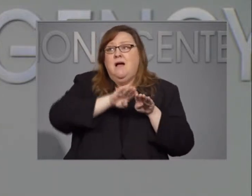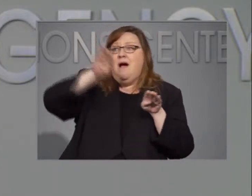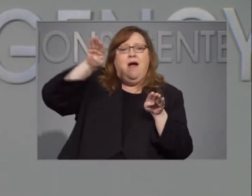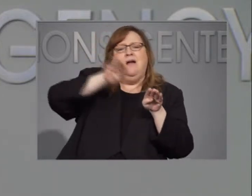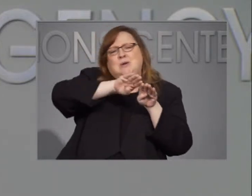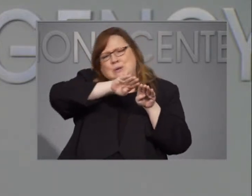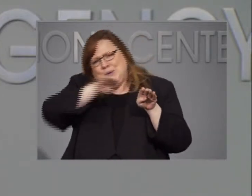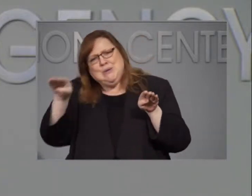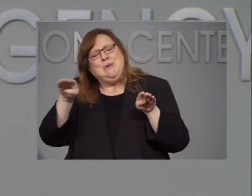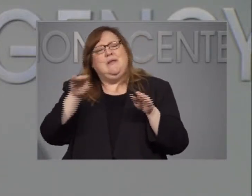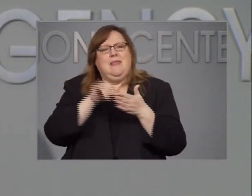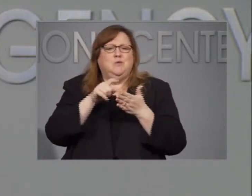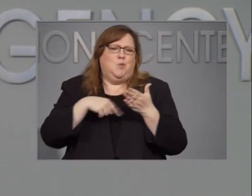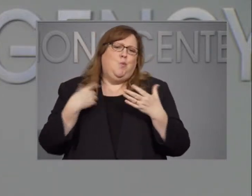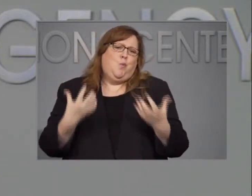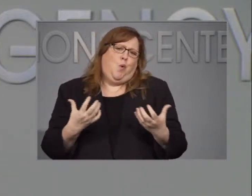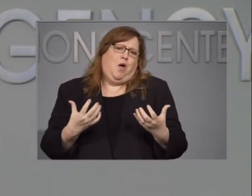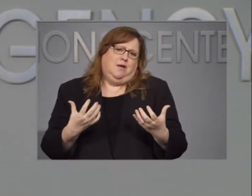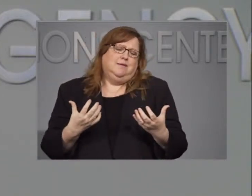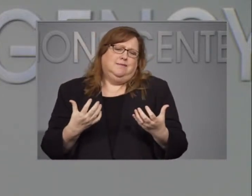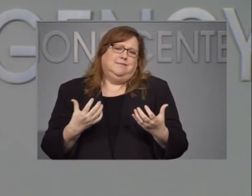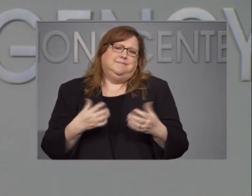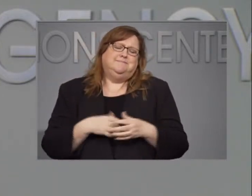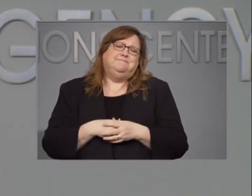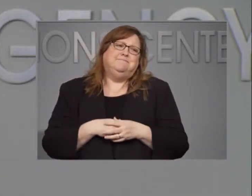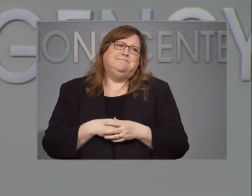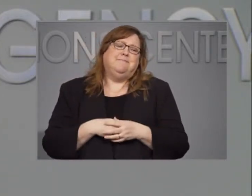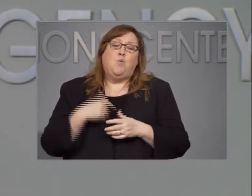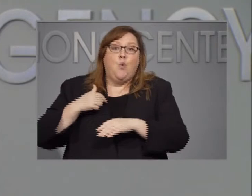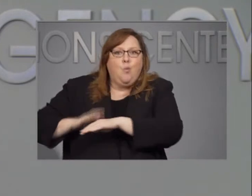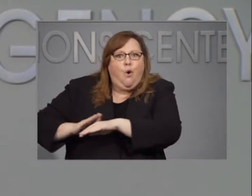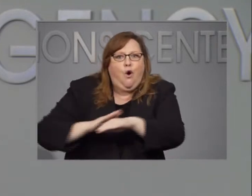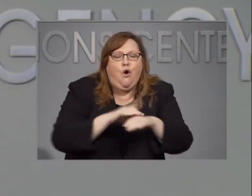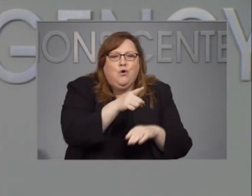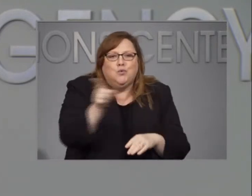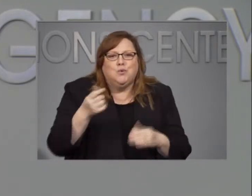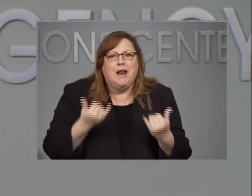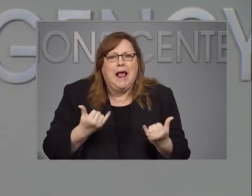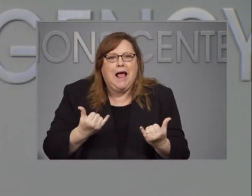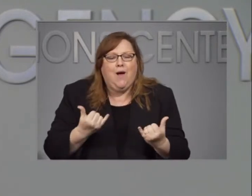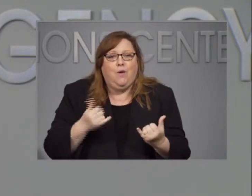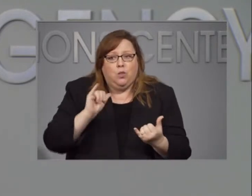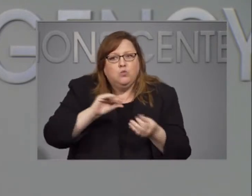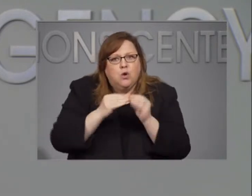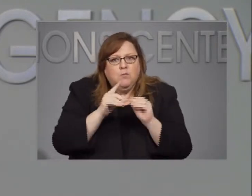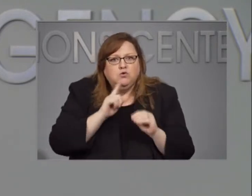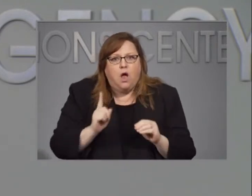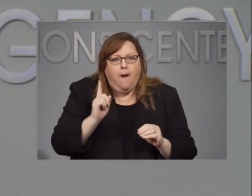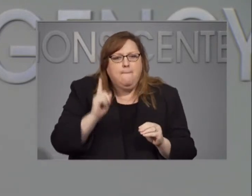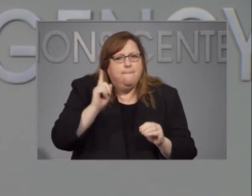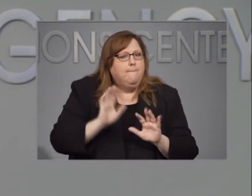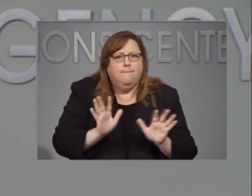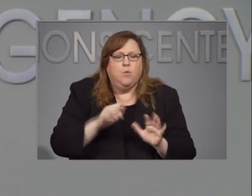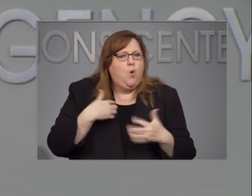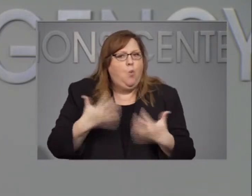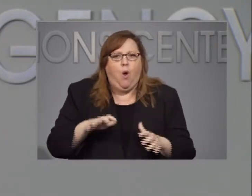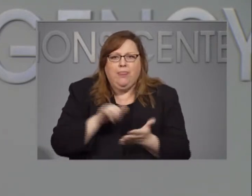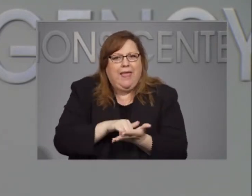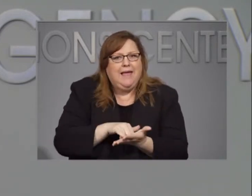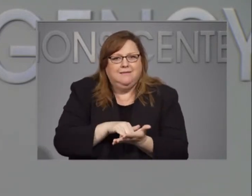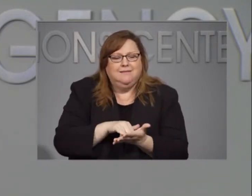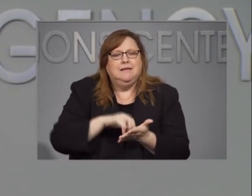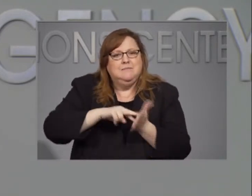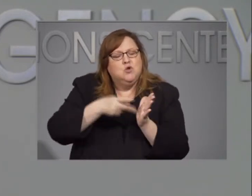these curves. And that's what we want to make sure that we're doing, that we're warning everyone that the trends are heading in the wrong direction, but there are things that